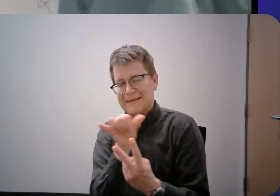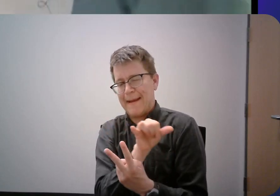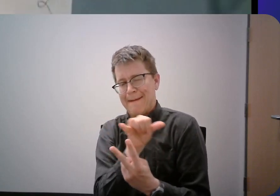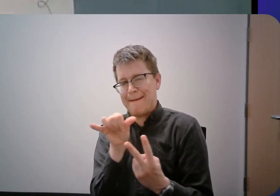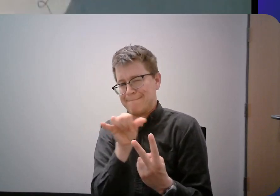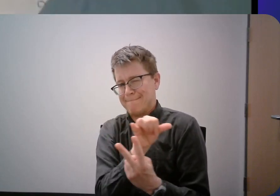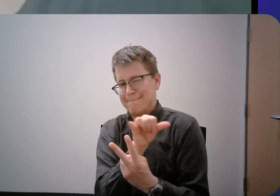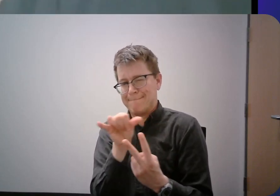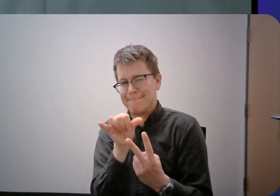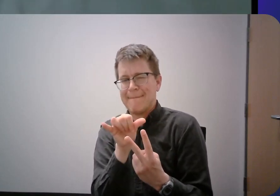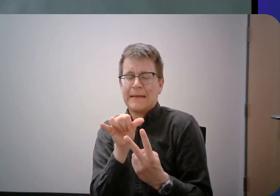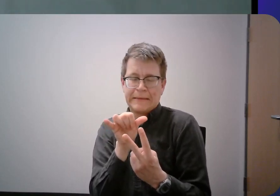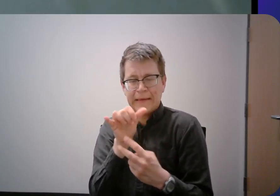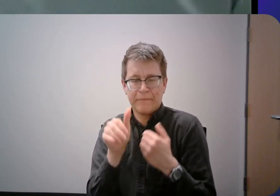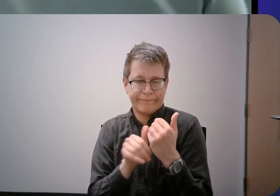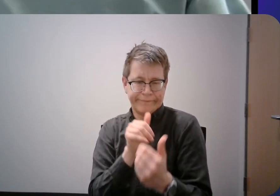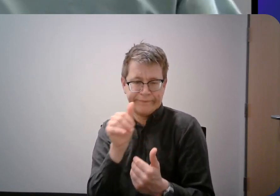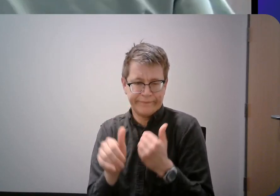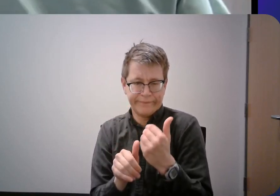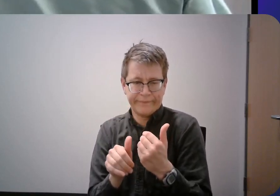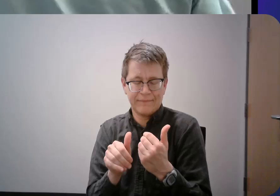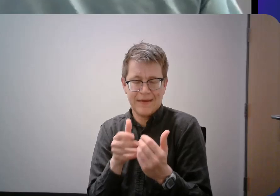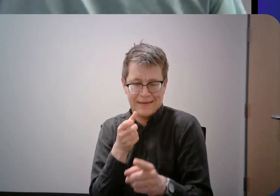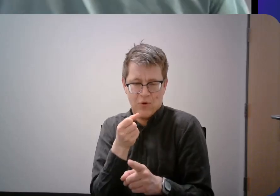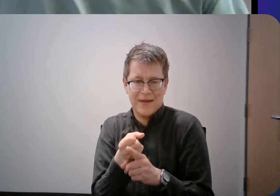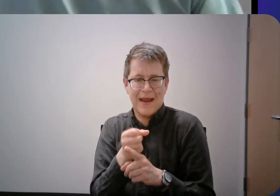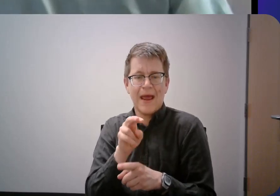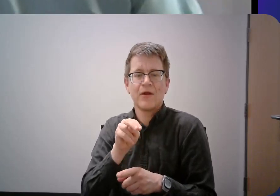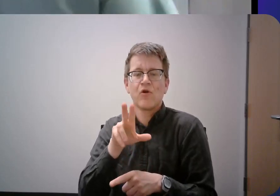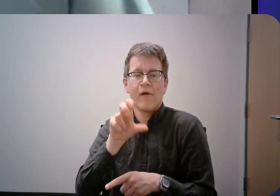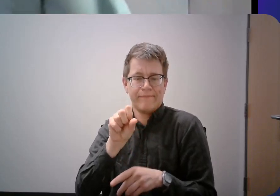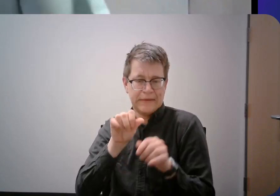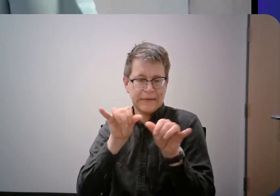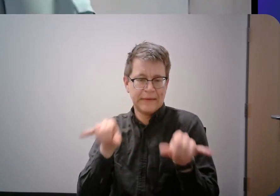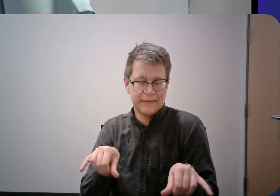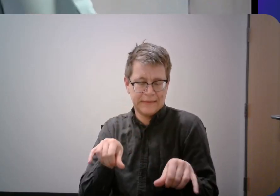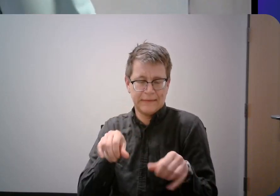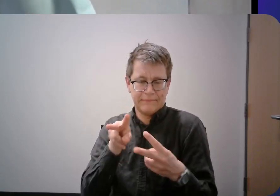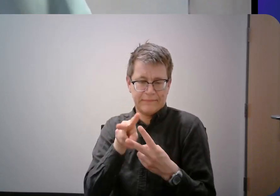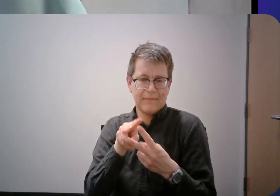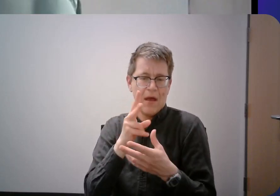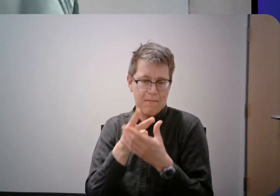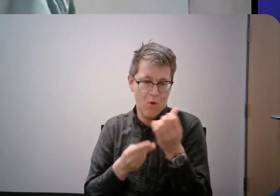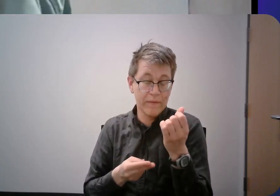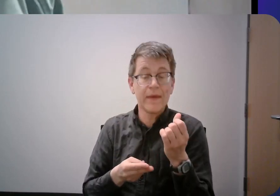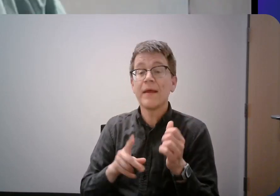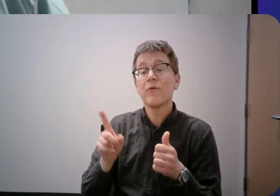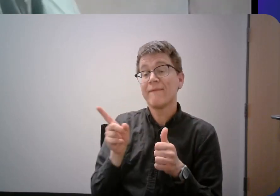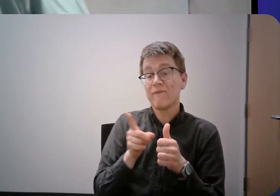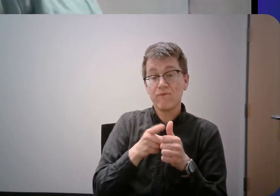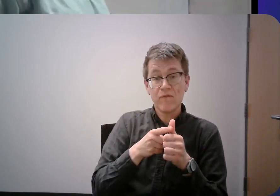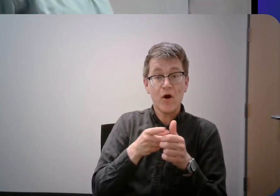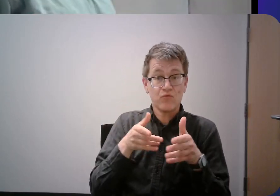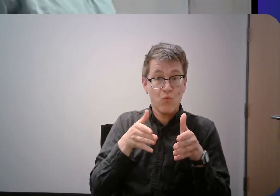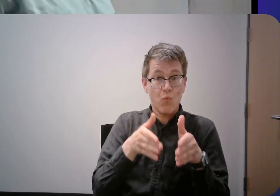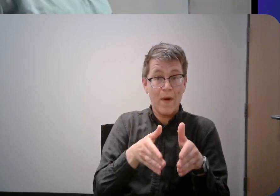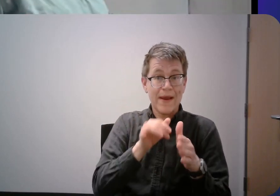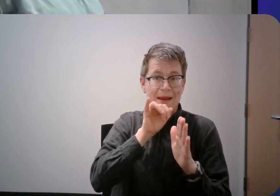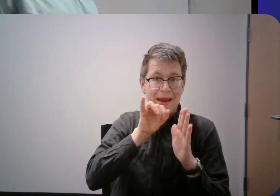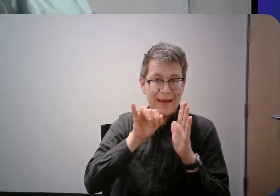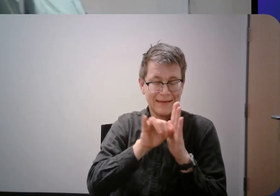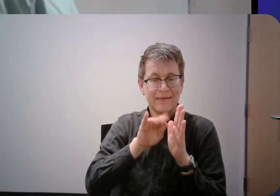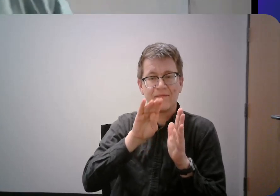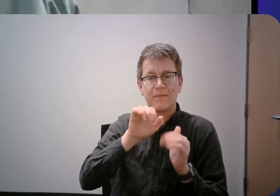Okay? So, by shape. The other method of identifying bacteria is by